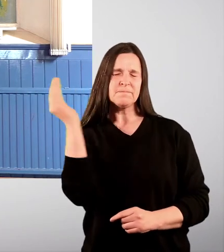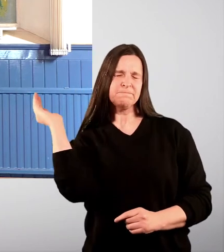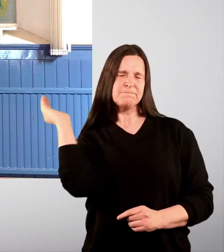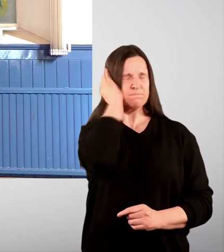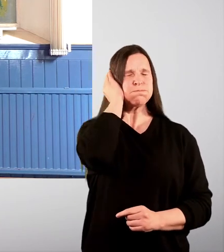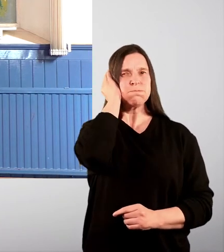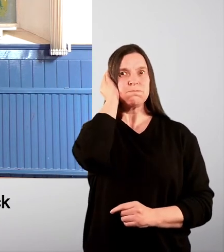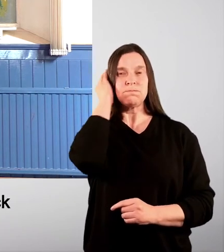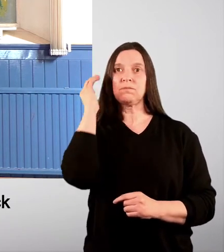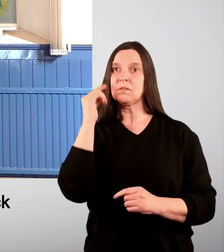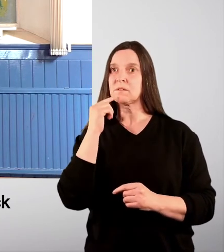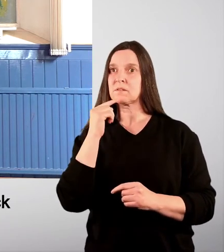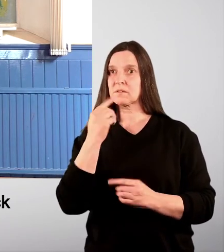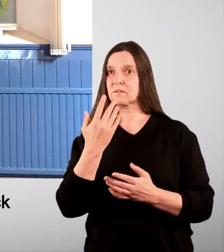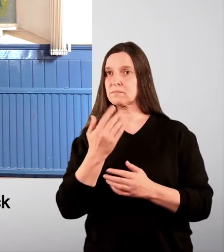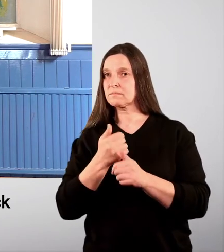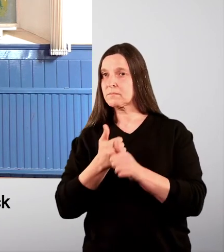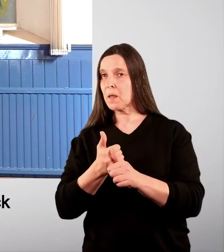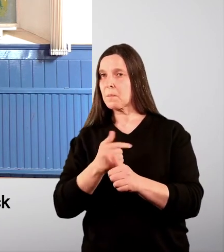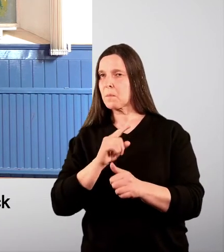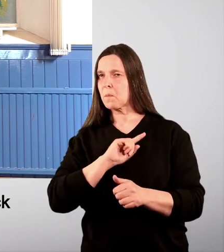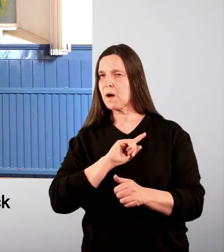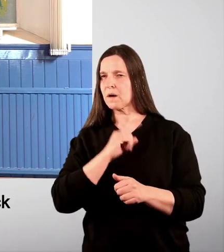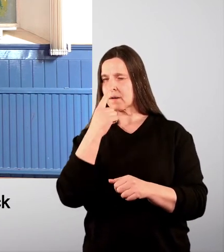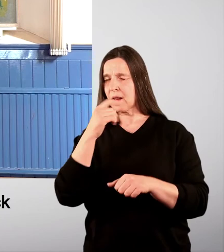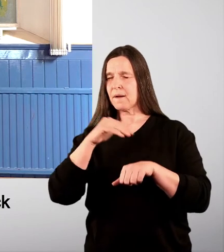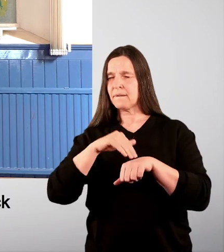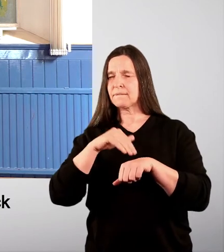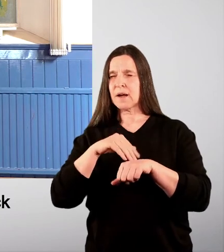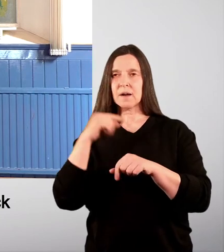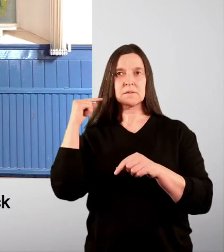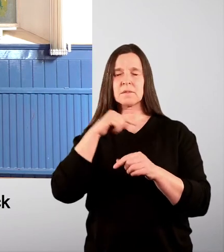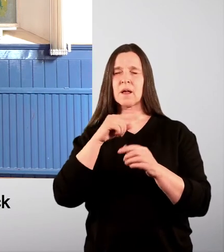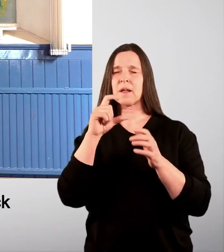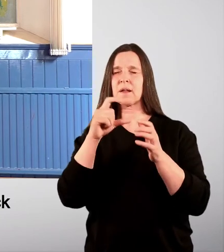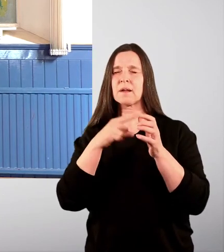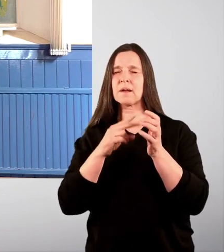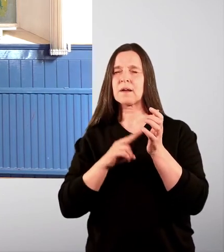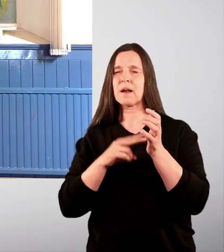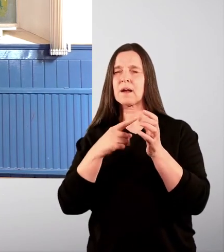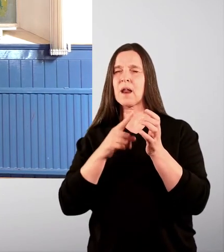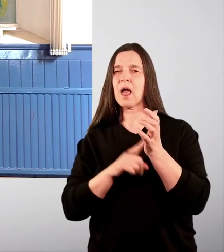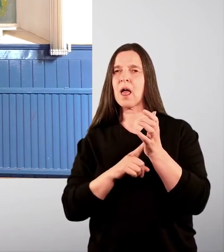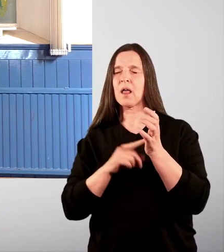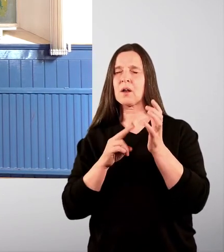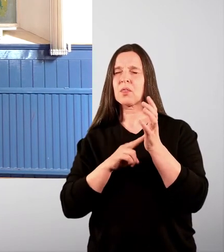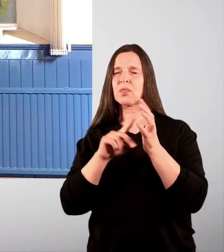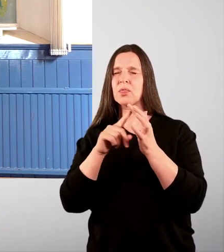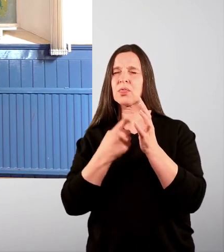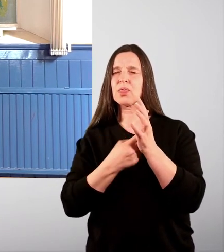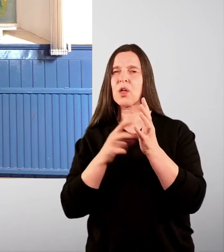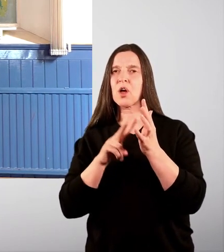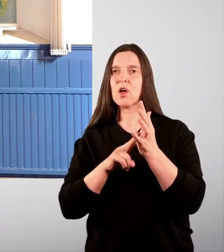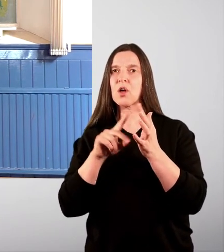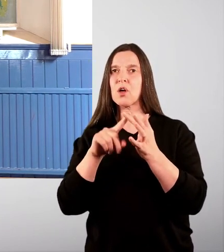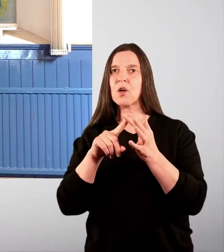in, you'll find it does some damage to the nerves in the neck, which can be effective. But in this case, with the ear, if you do a